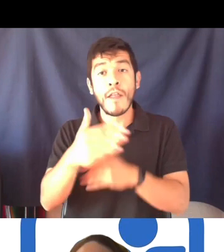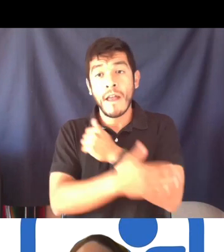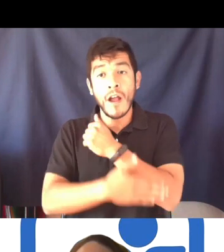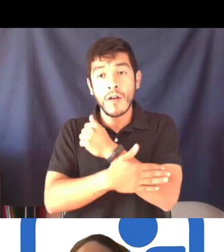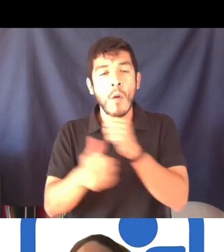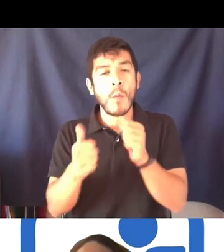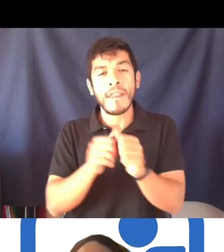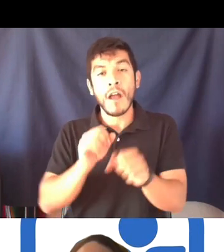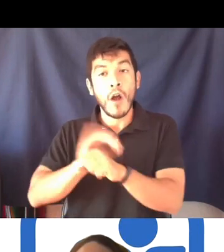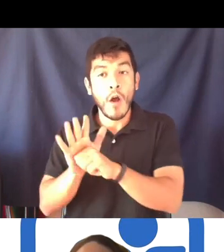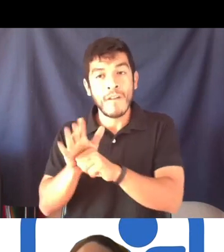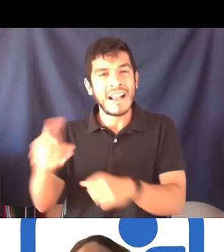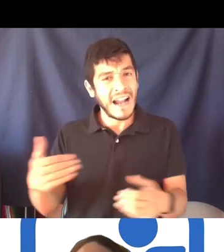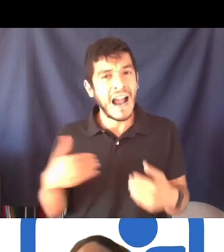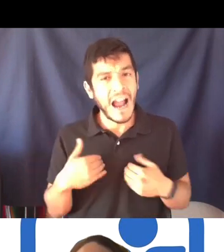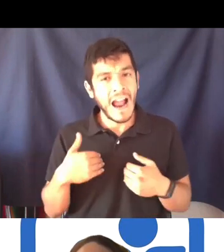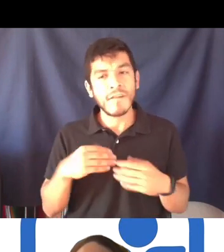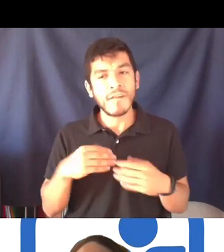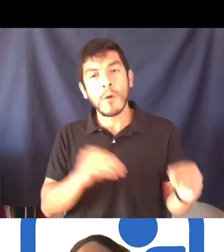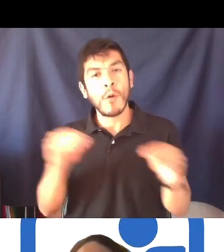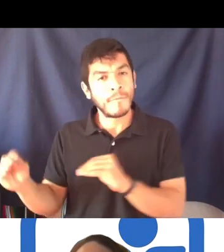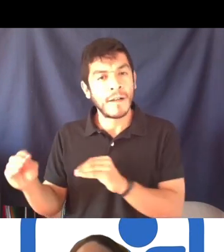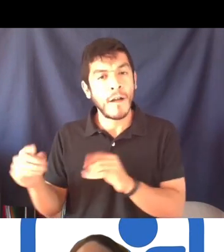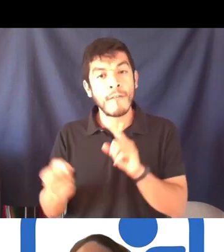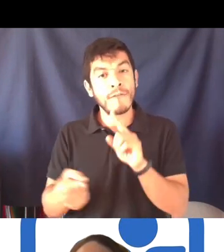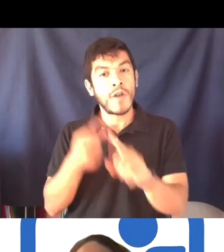pandemic, that there has been a movement from